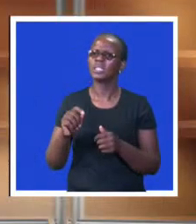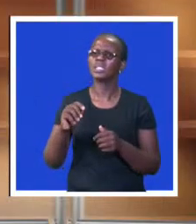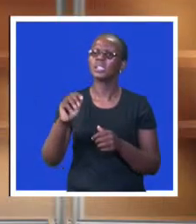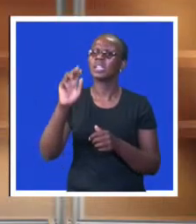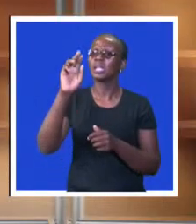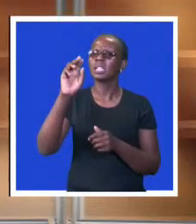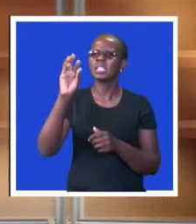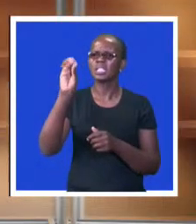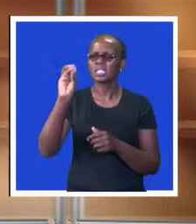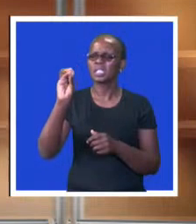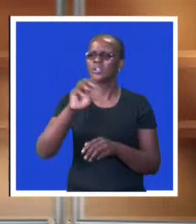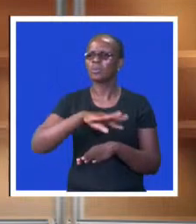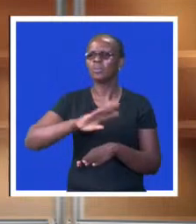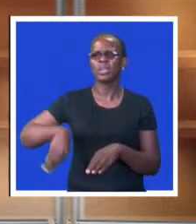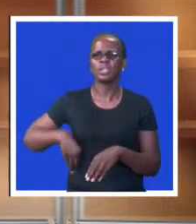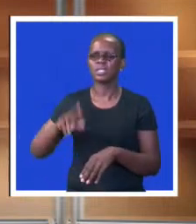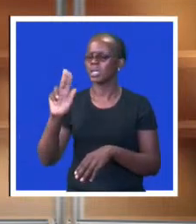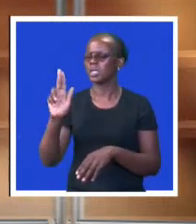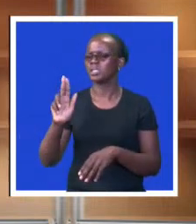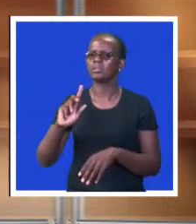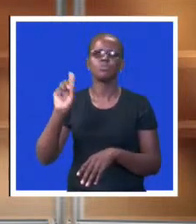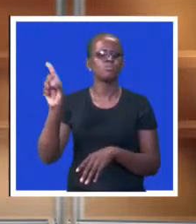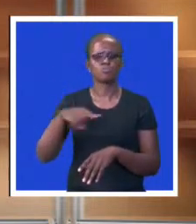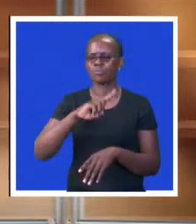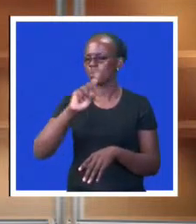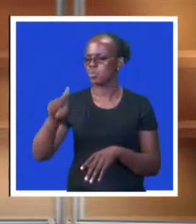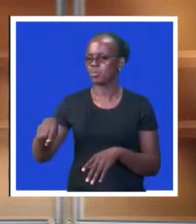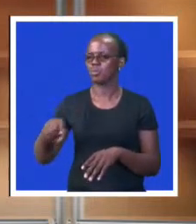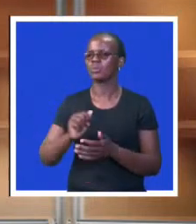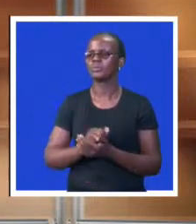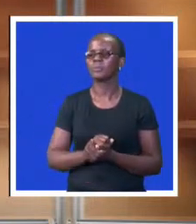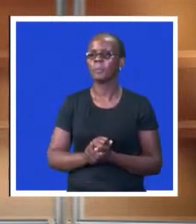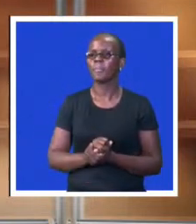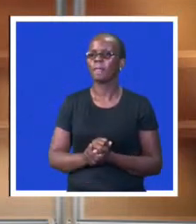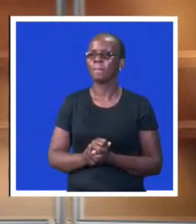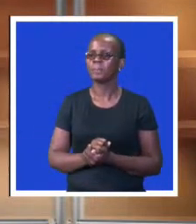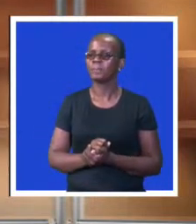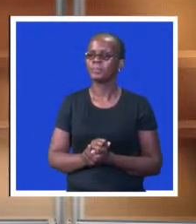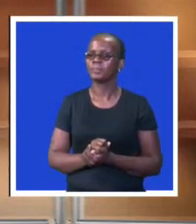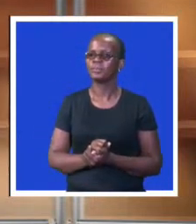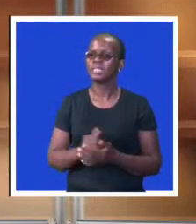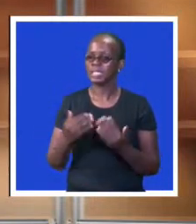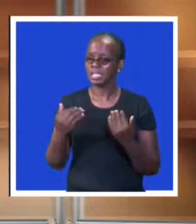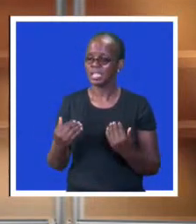0? No, dear learner, it is not possible. So now we are